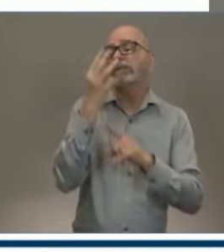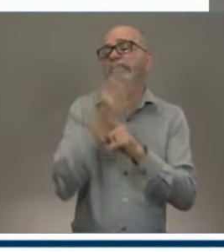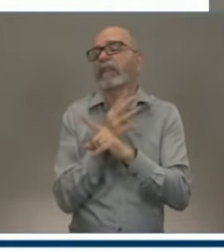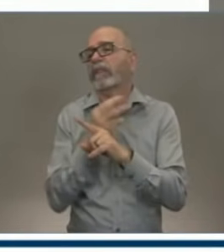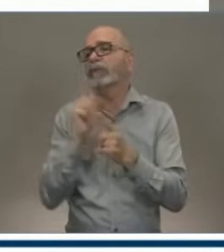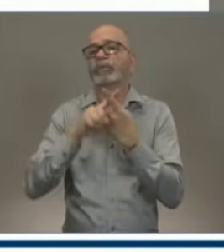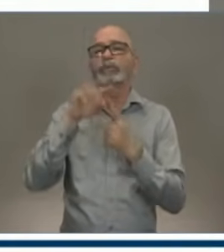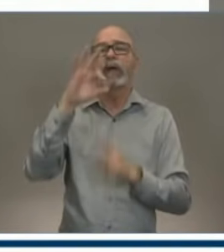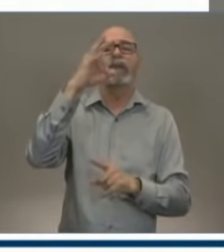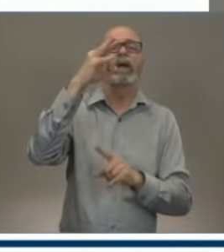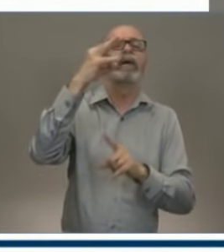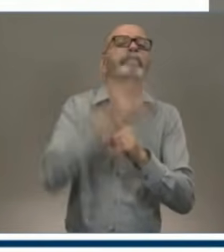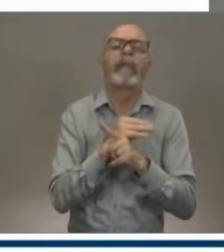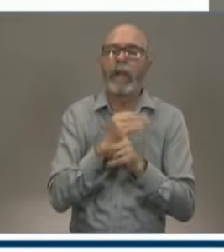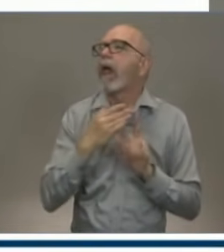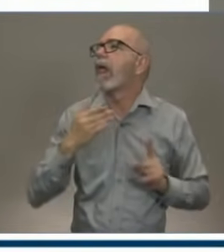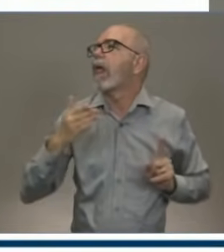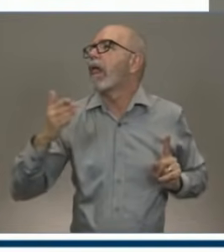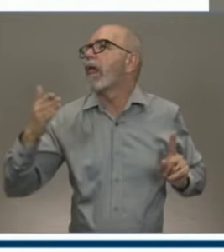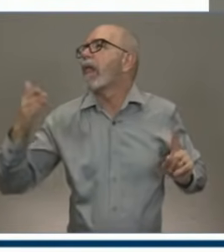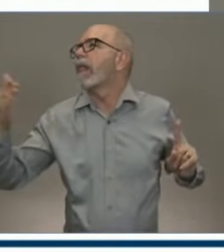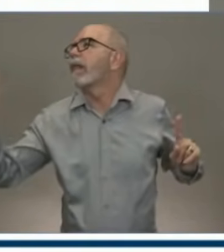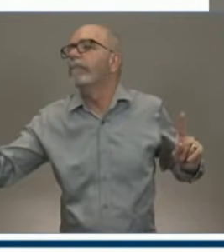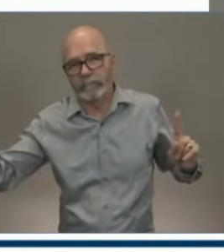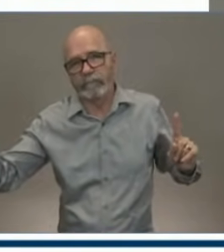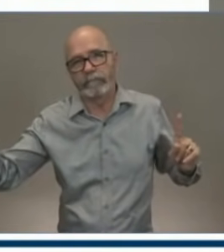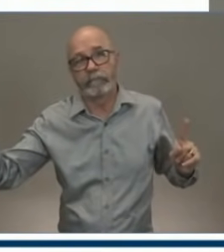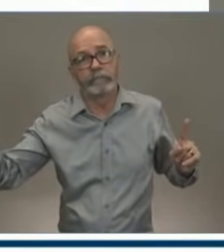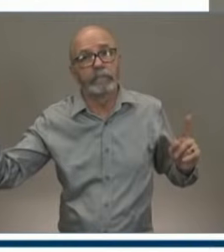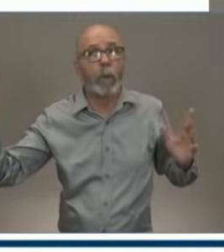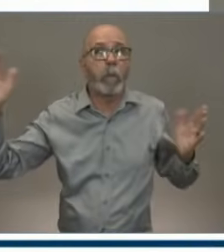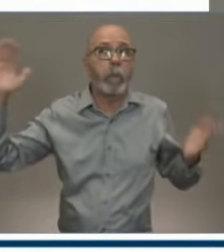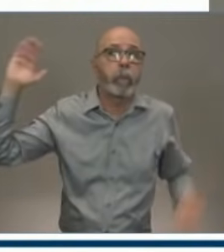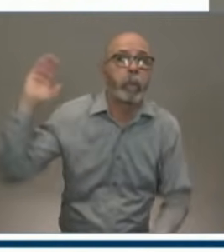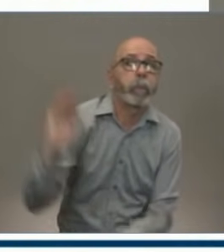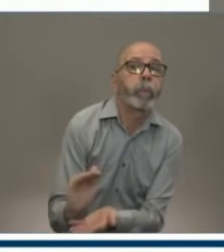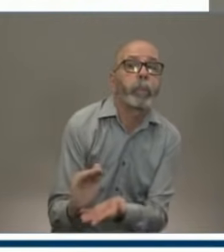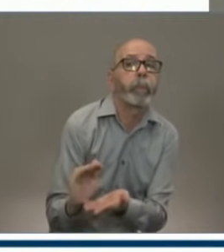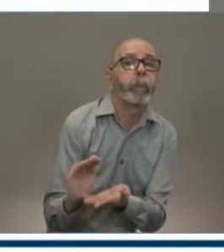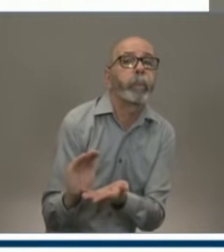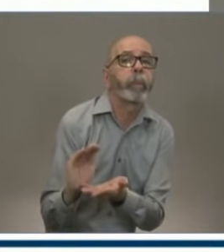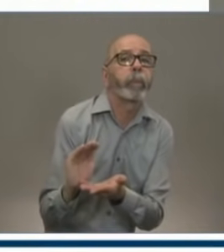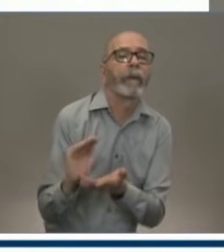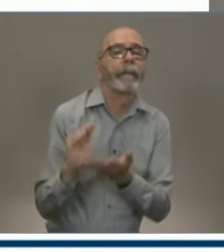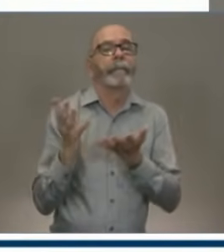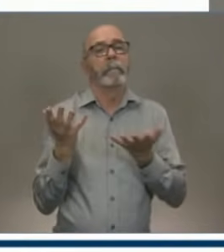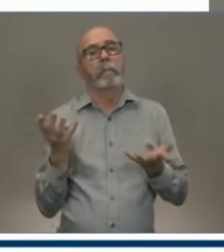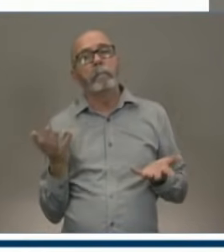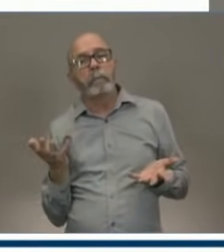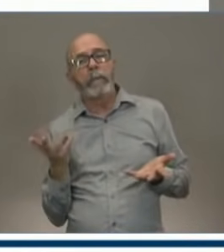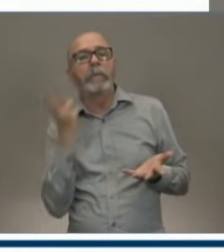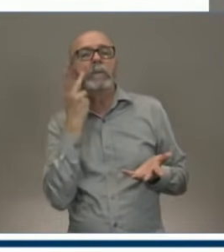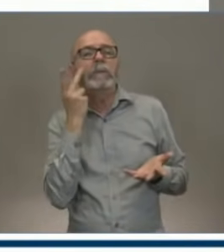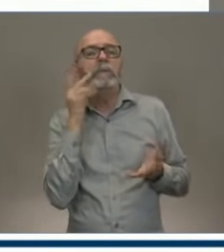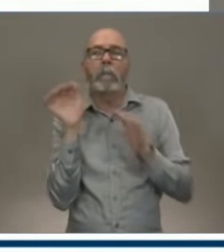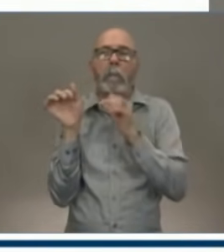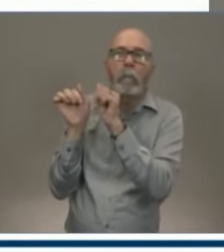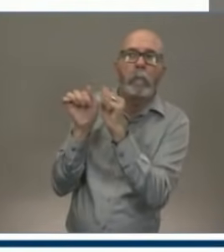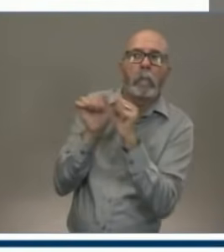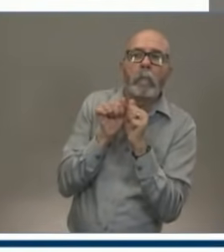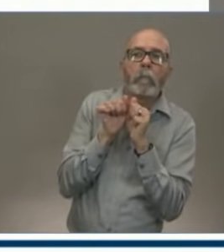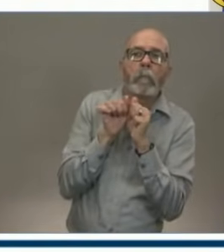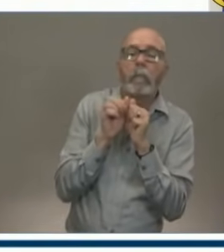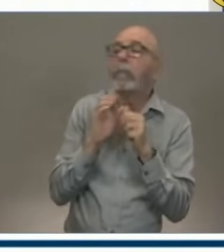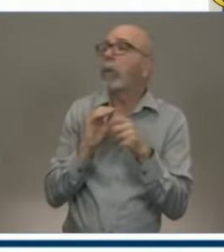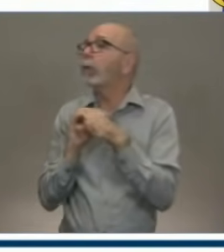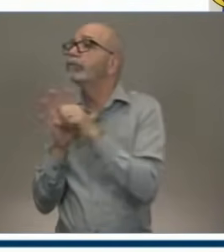really confidently be able to think about what a post-COVID world might look like.